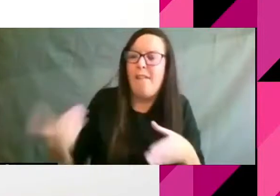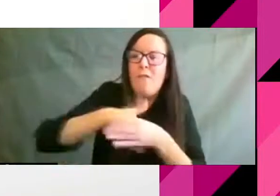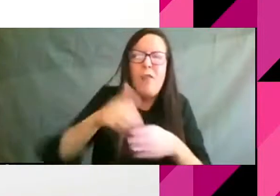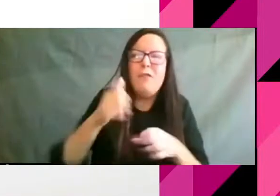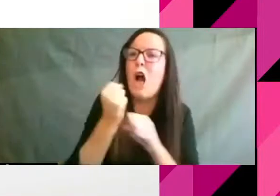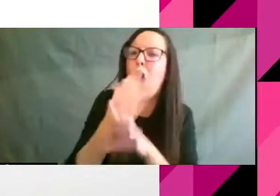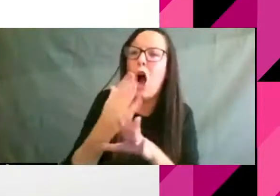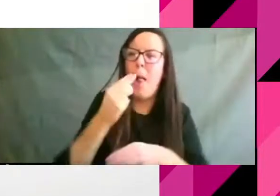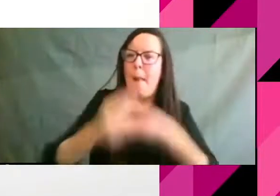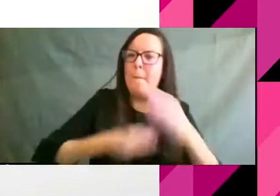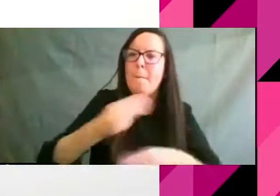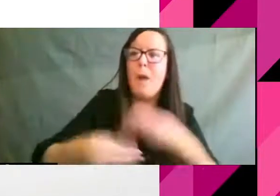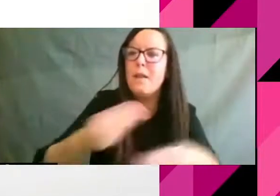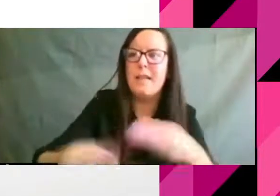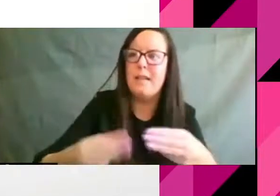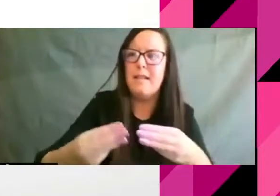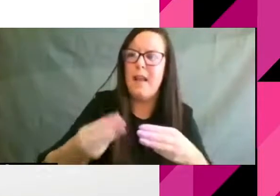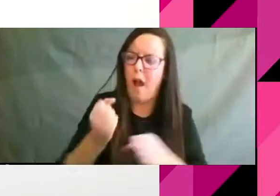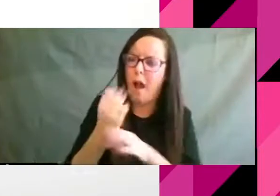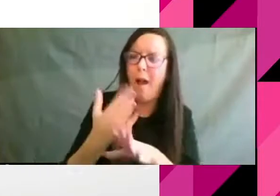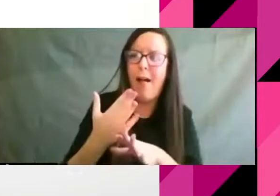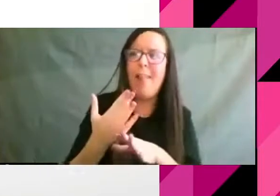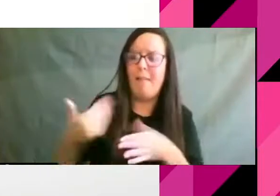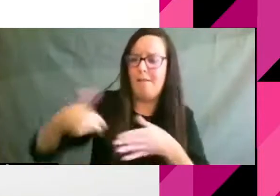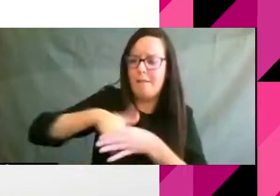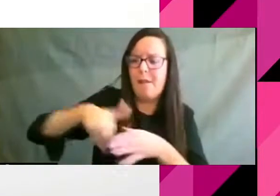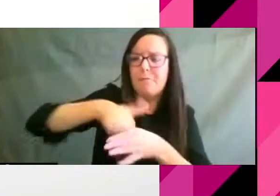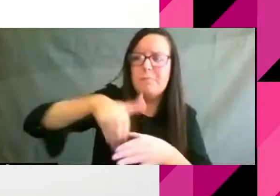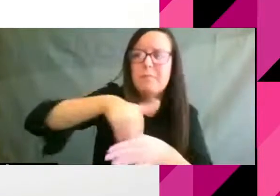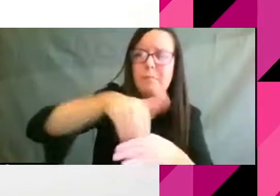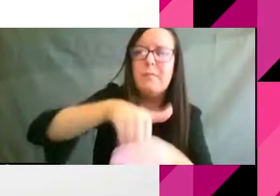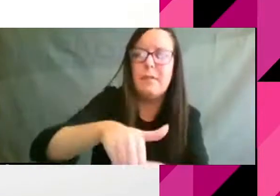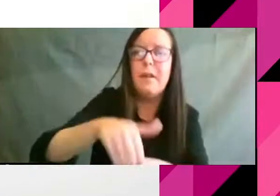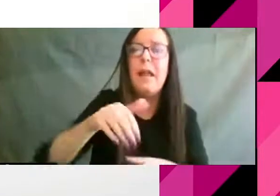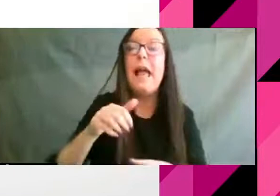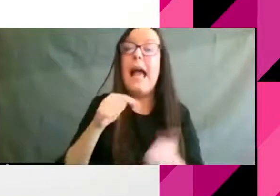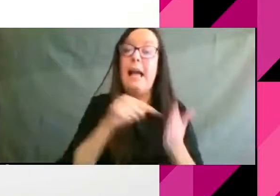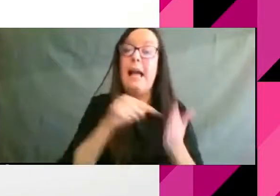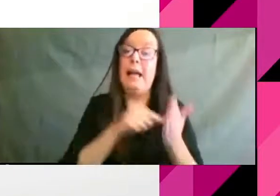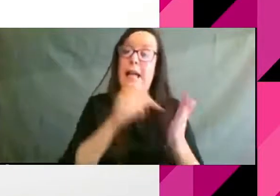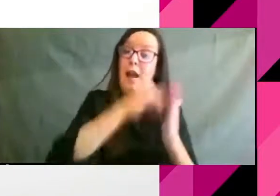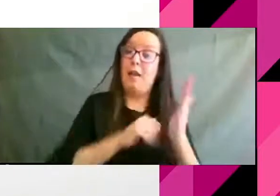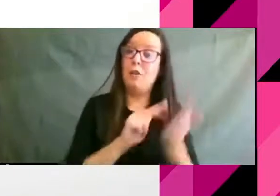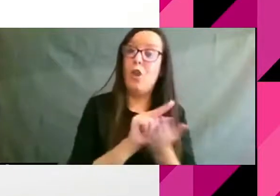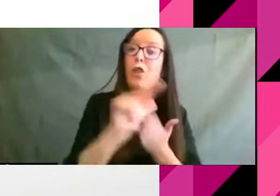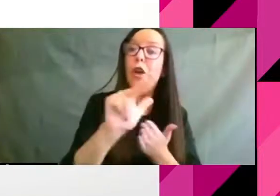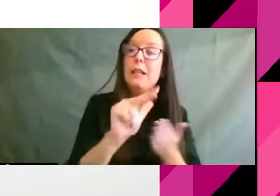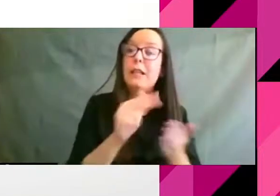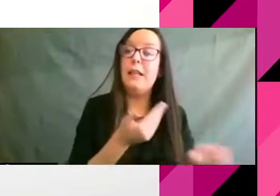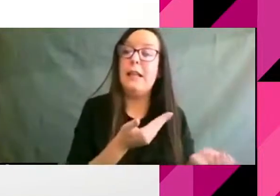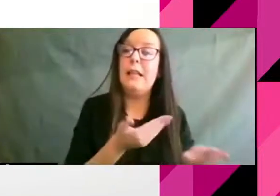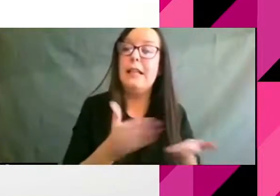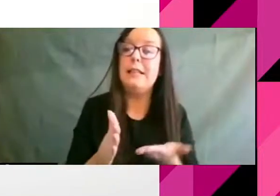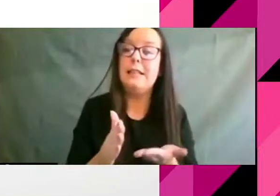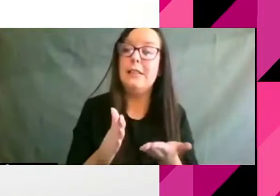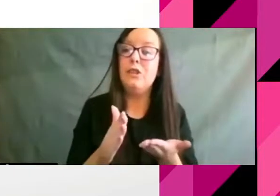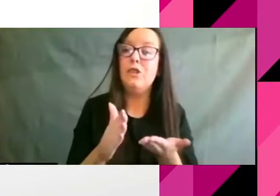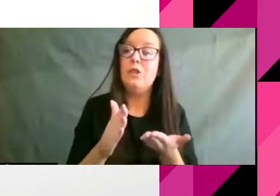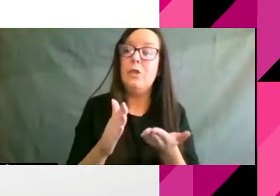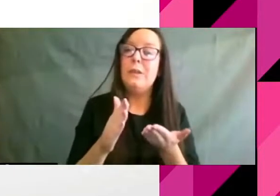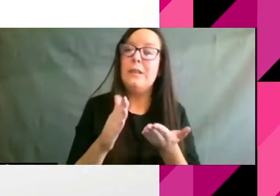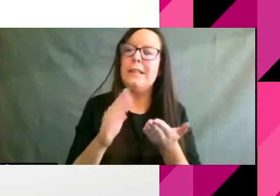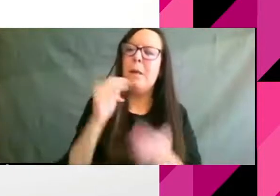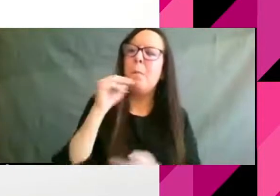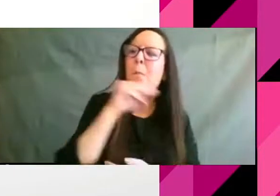they are a party of the process. And then the convention in Article 13 also introduces a key innovation. And that